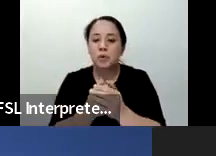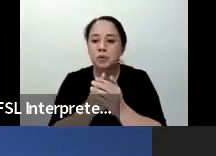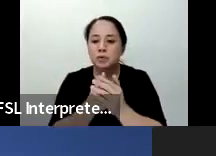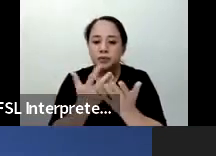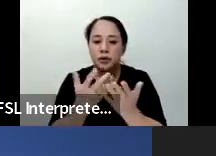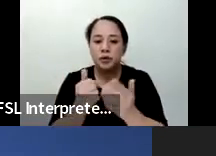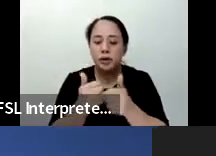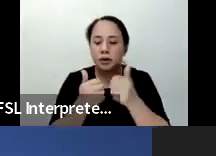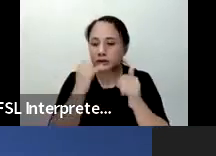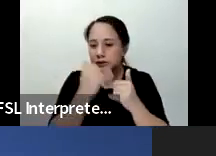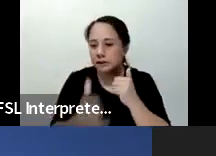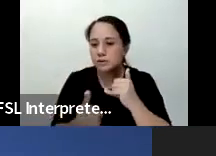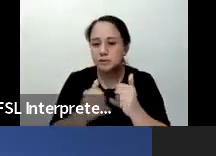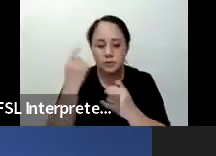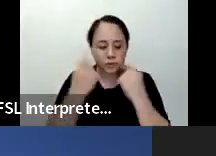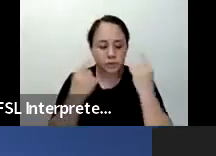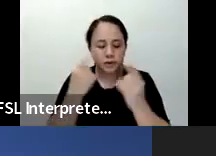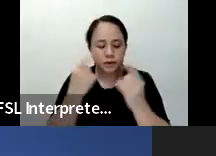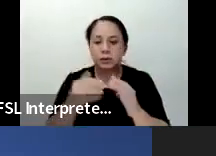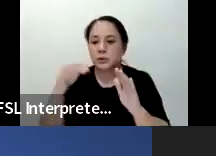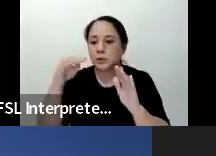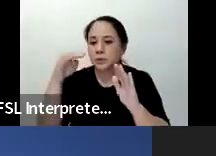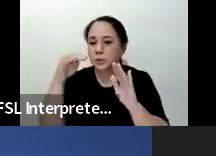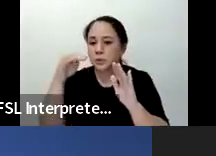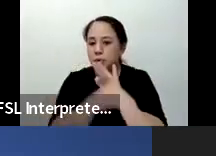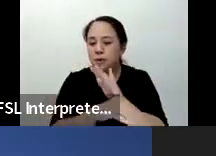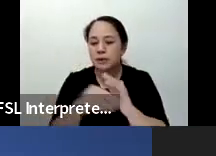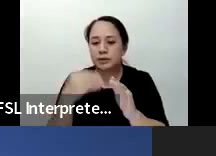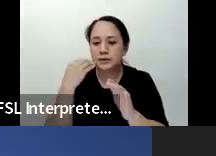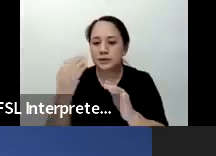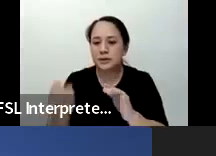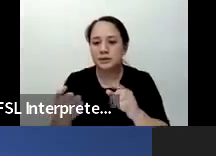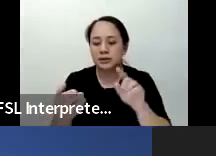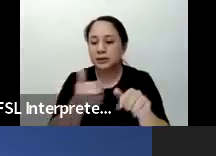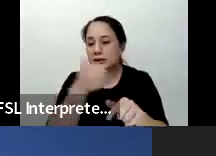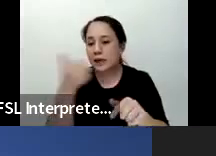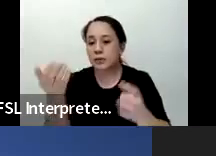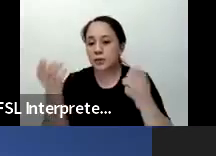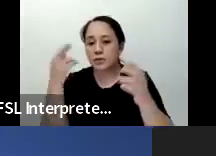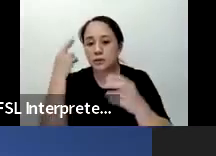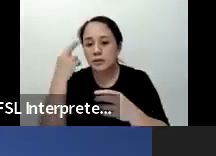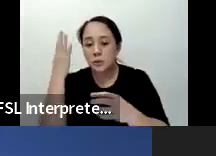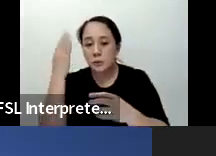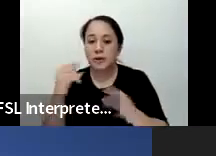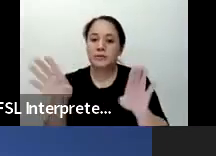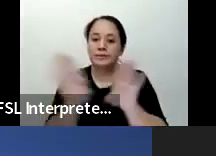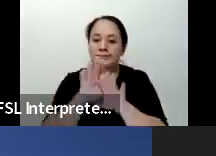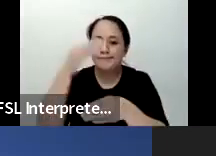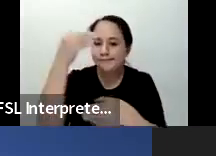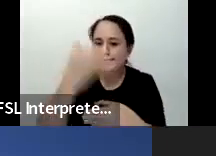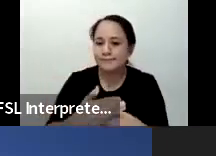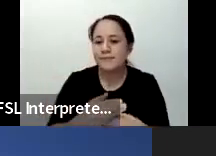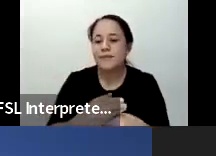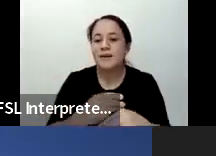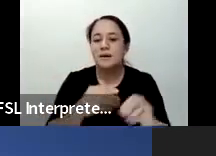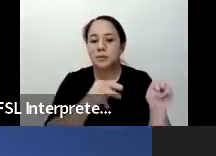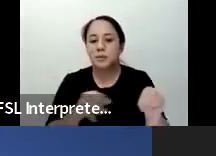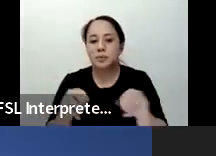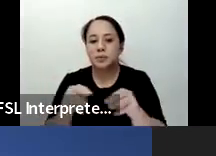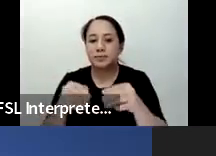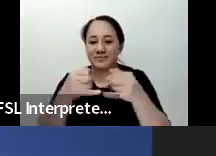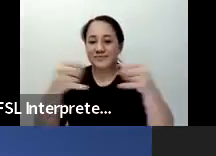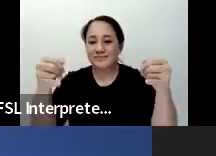last, we also consider the decrease in deaths in other causes due to lockdowns, mobility